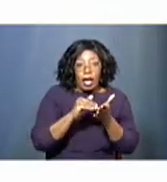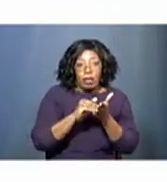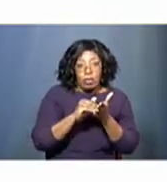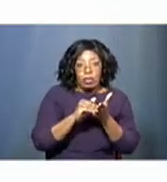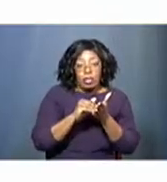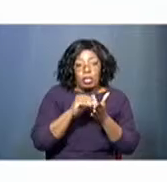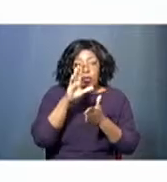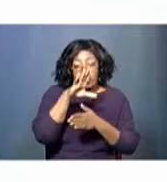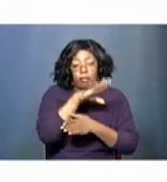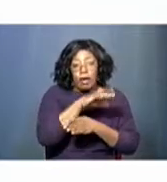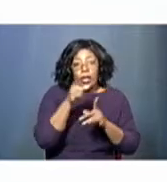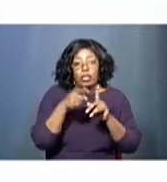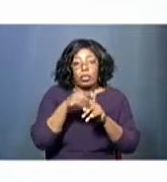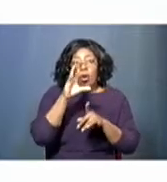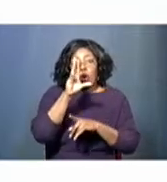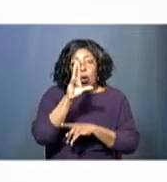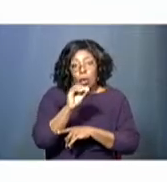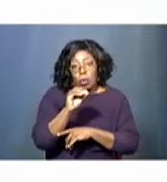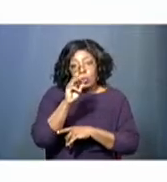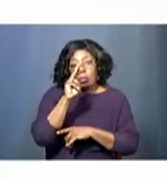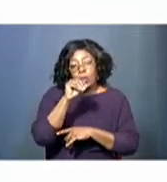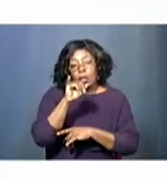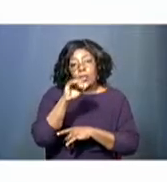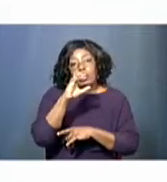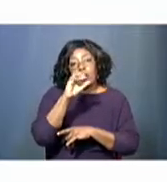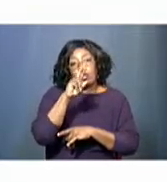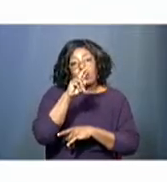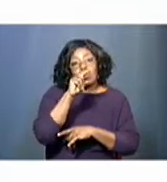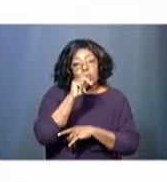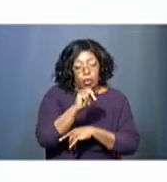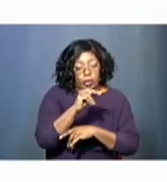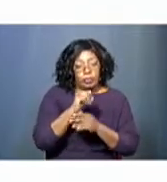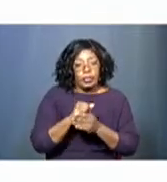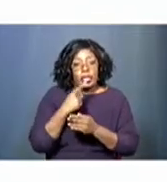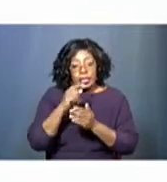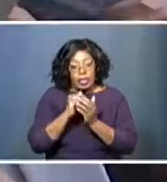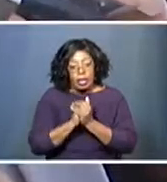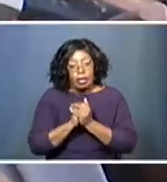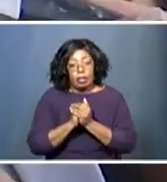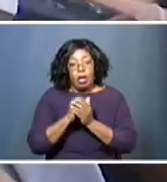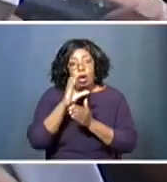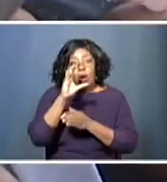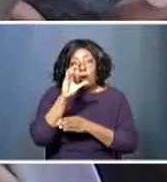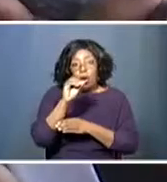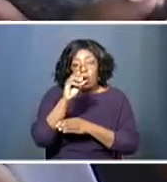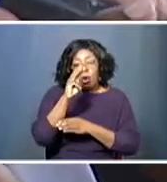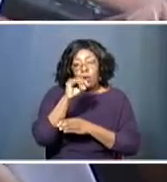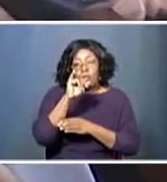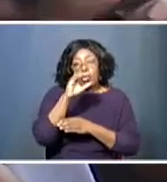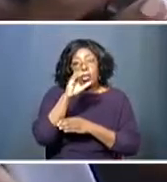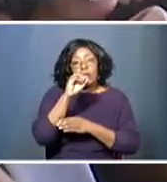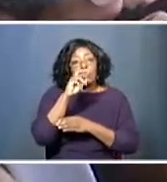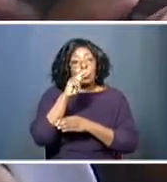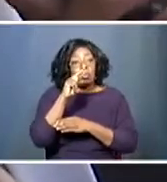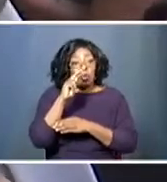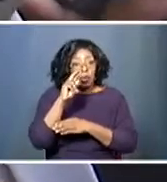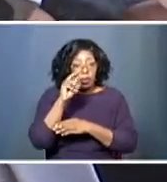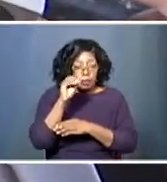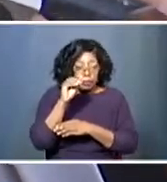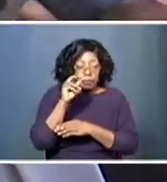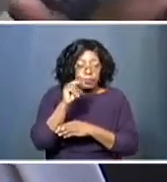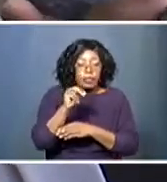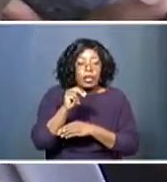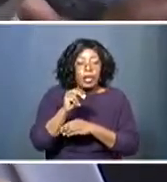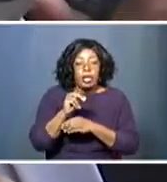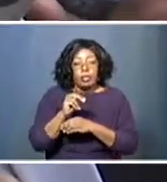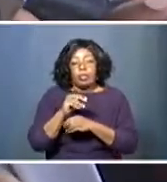Omicron variant. Omicron is putting a serious strain on our healthcare systems, not only the hospitals, even at our clinics. This is a challenge,